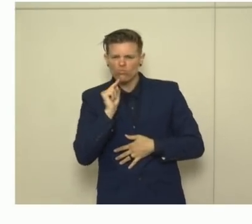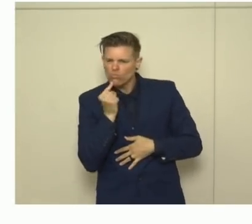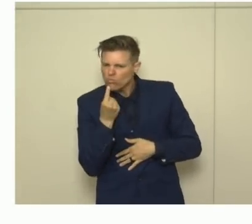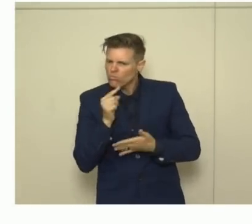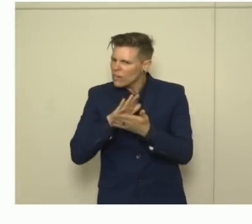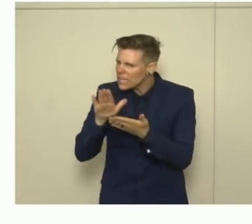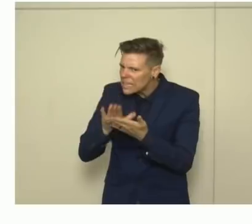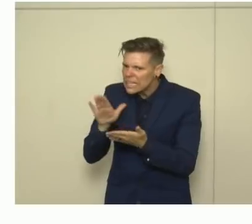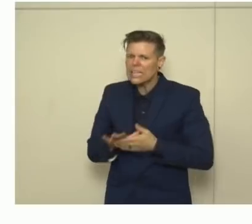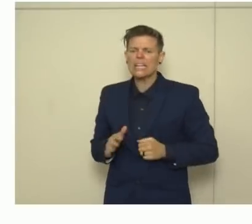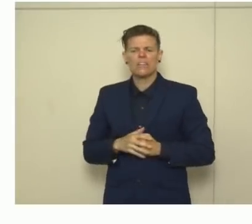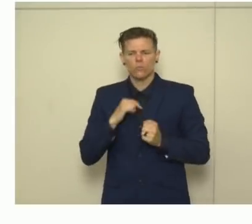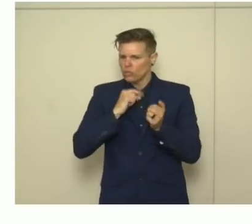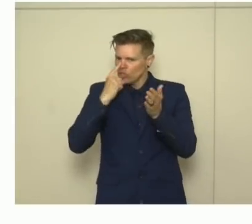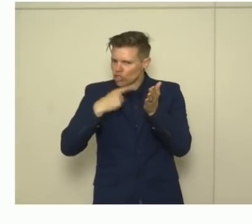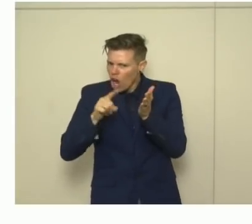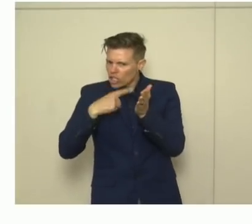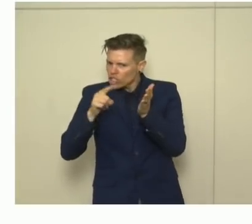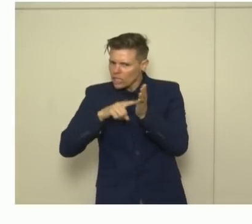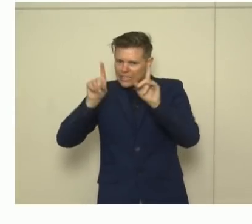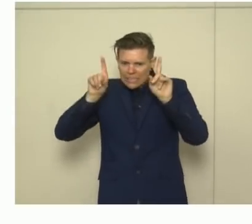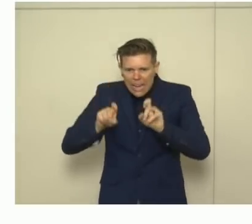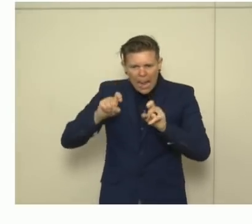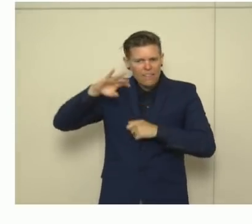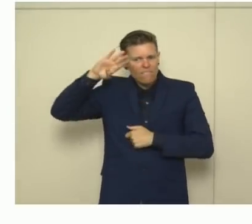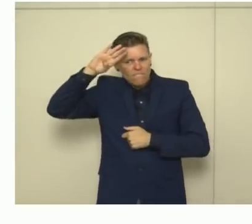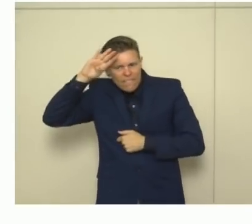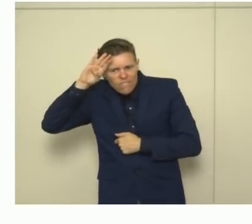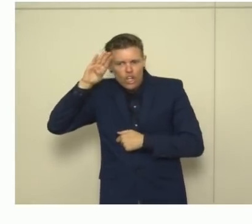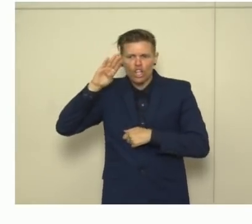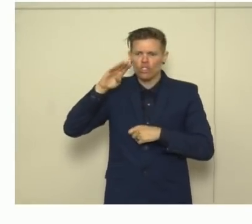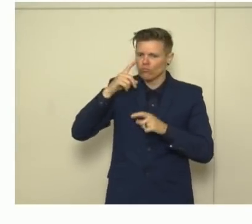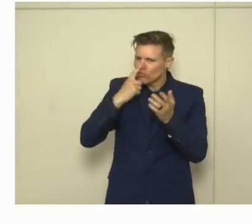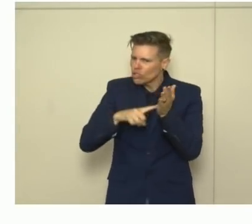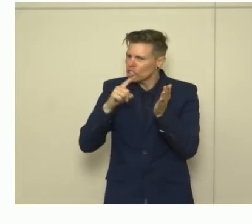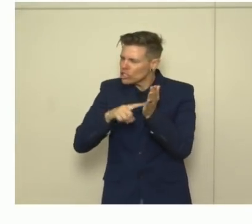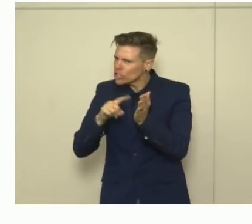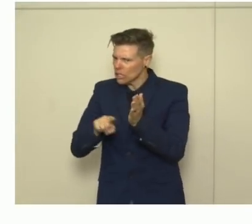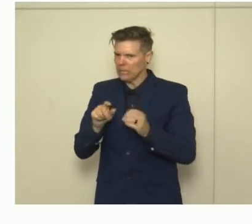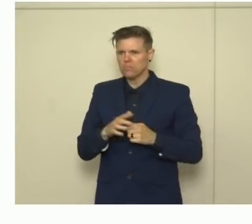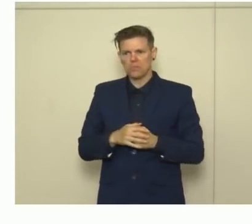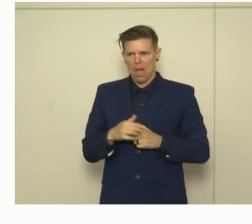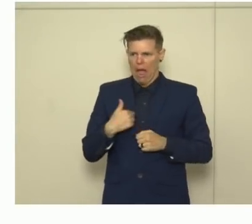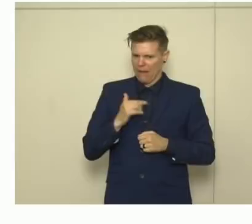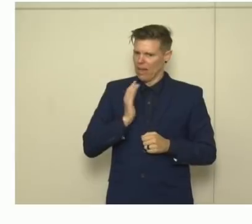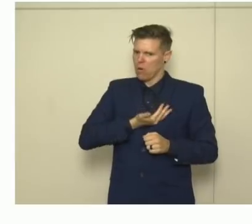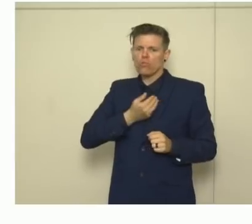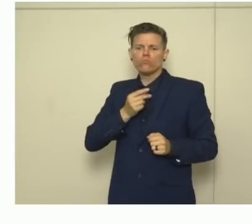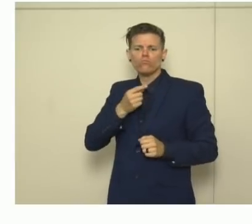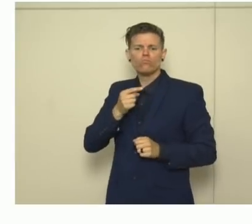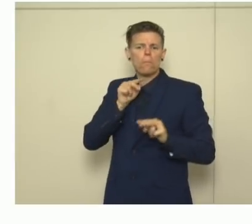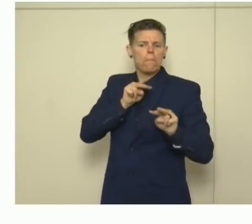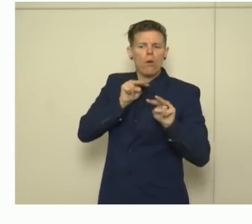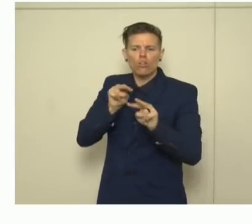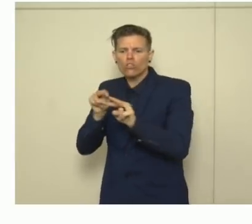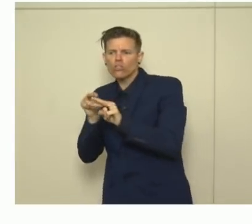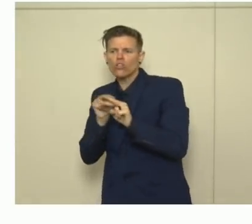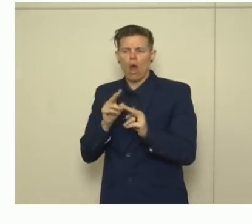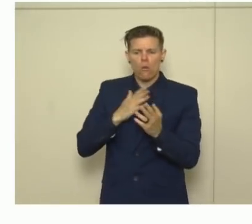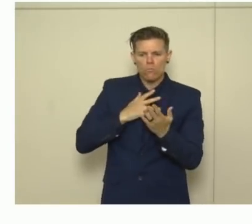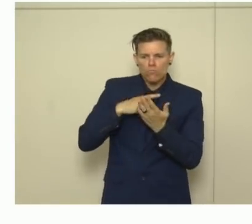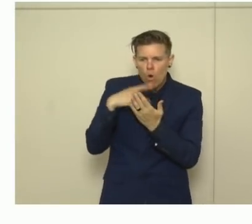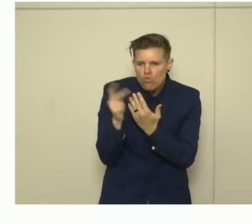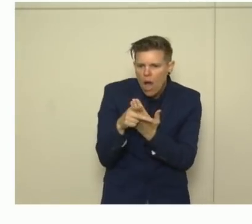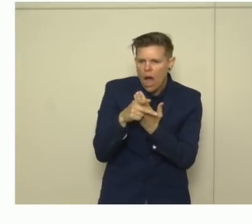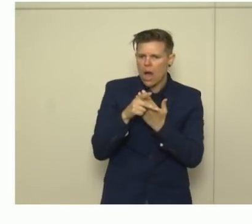wearing masks as well. We have a testing surveillance program. And actually, this is important because that surveillance program has